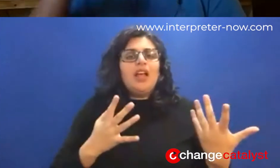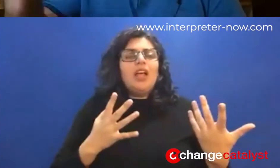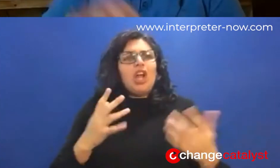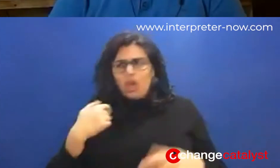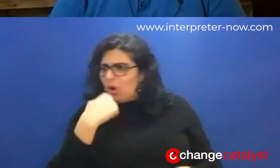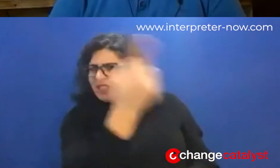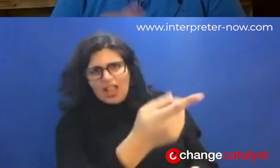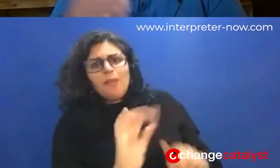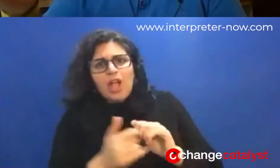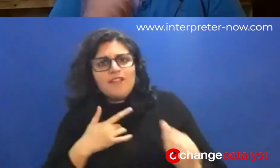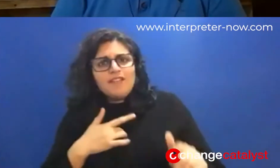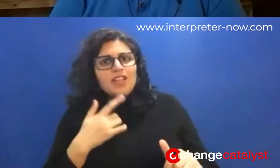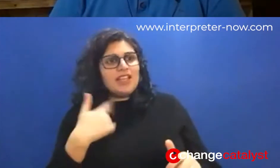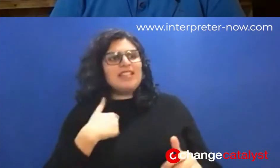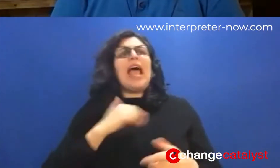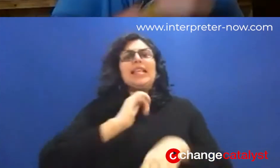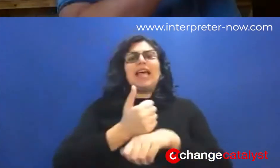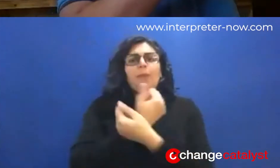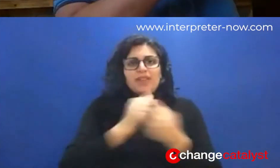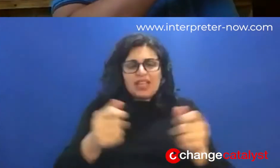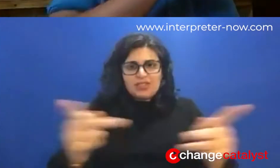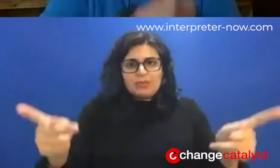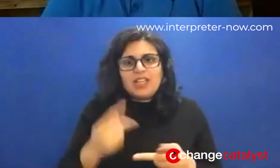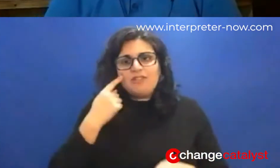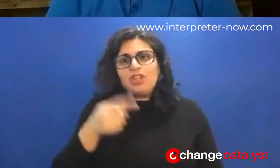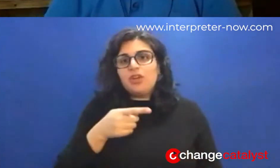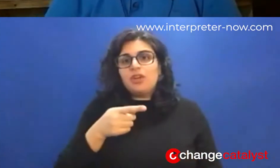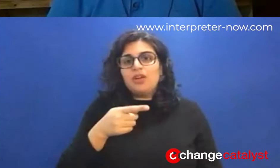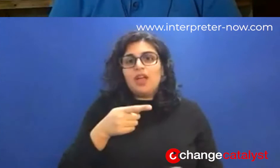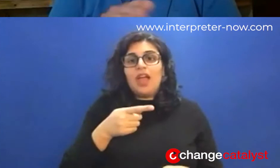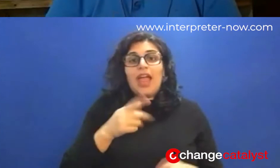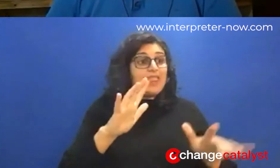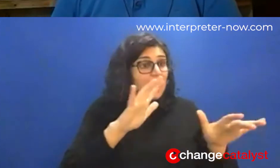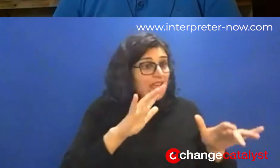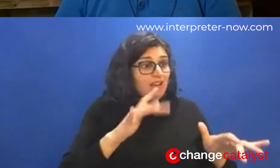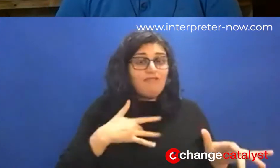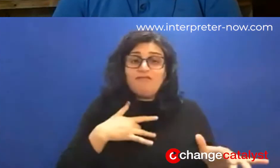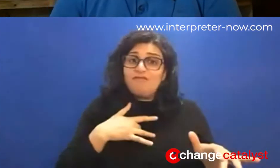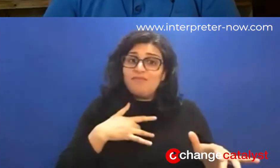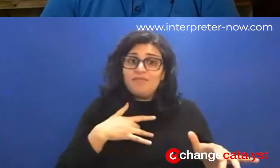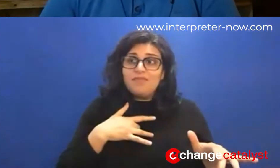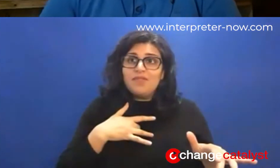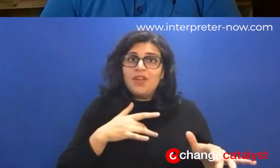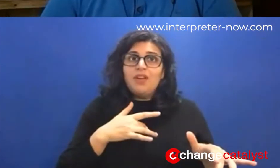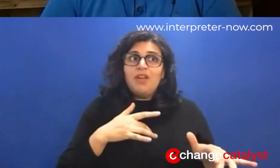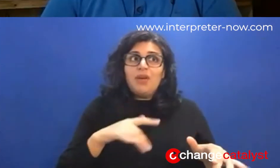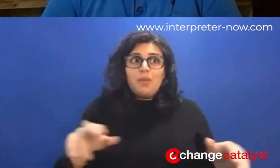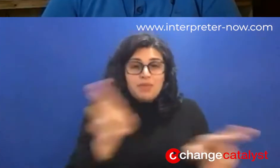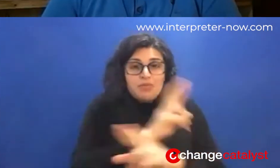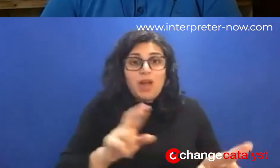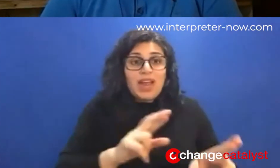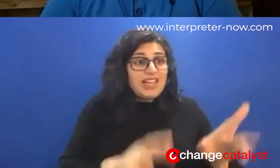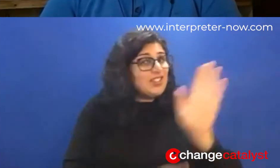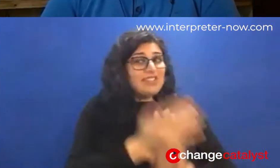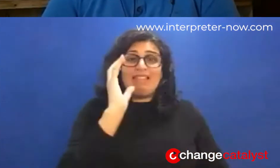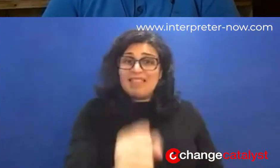able to tell it like it is and be prepared to walk, because you can go get a job over there. Don't be afraid. I did the work so that you don't have to be afraid. So